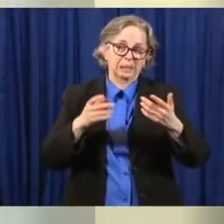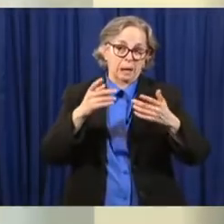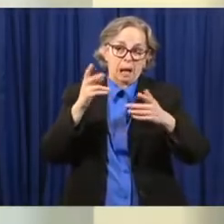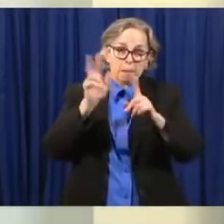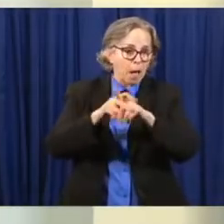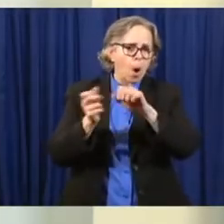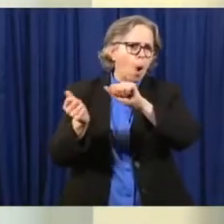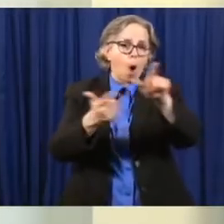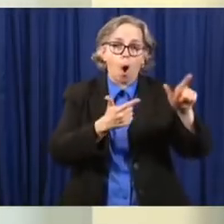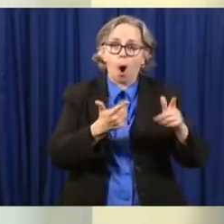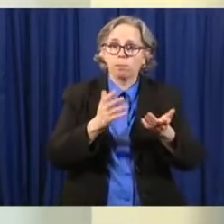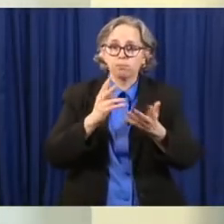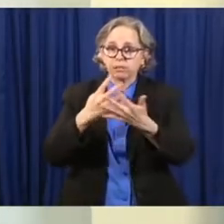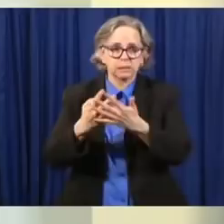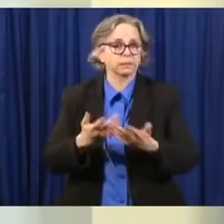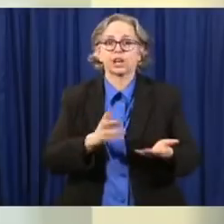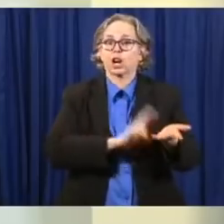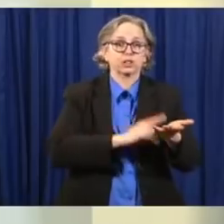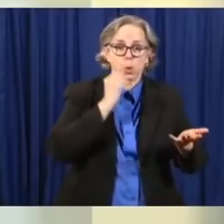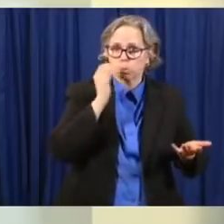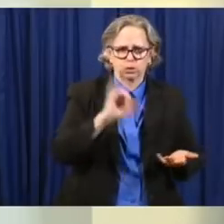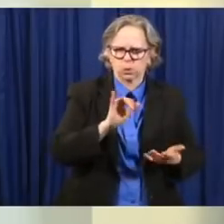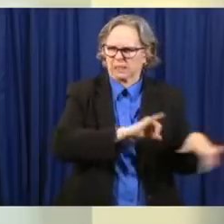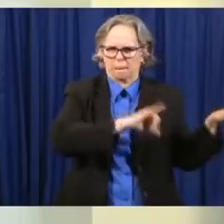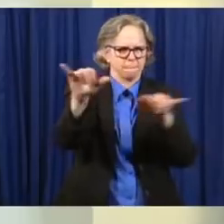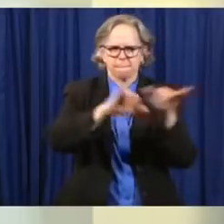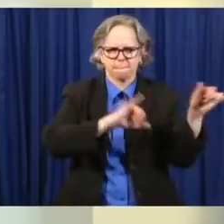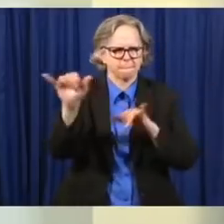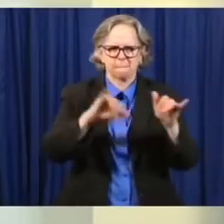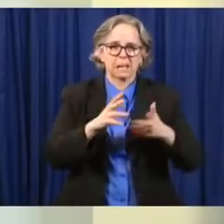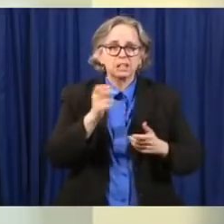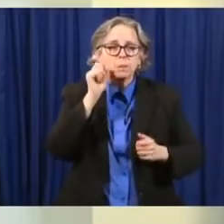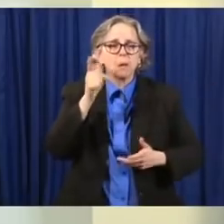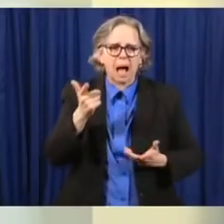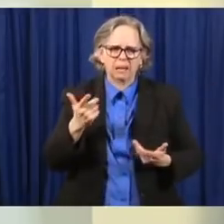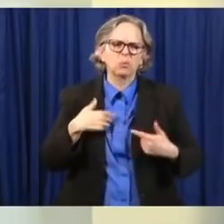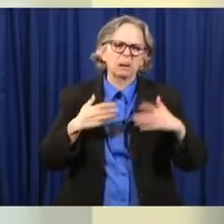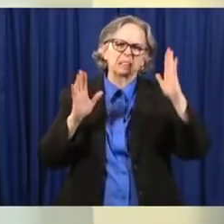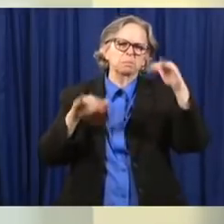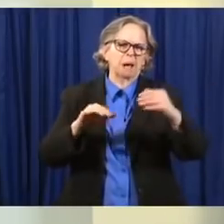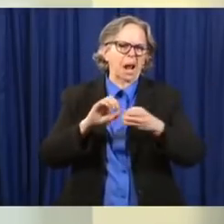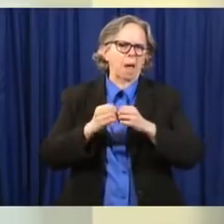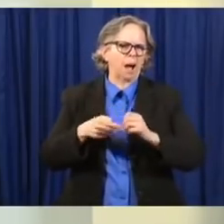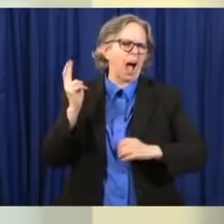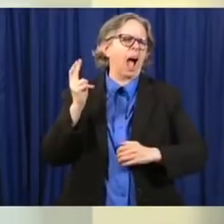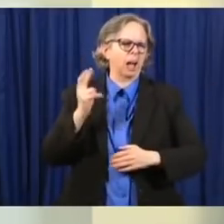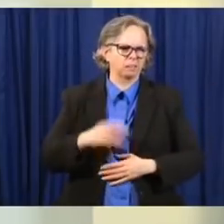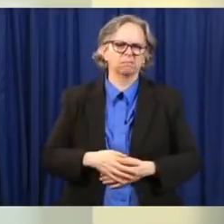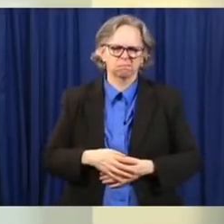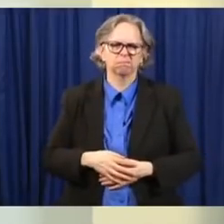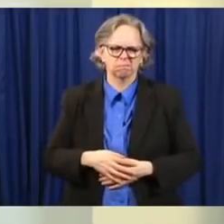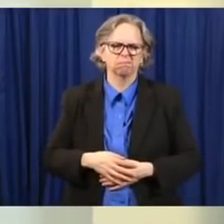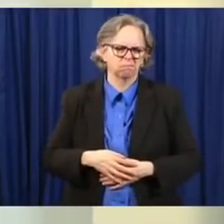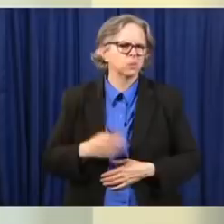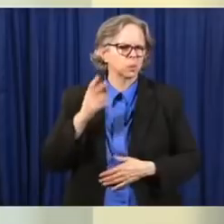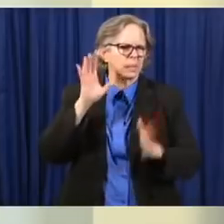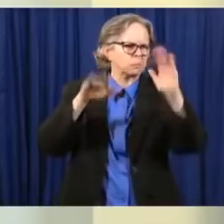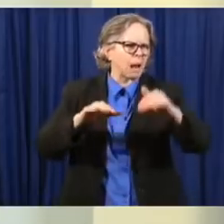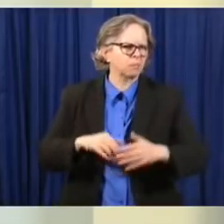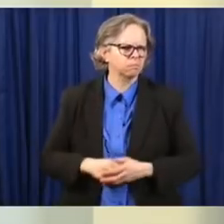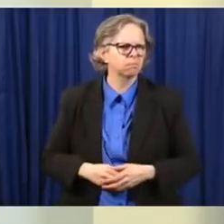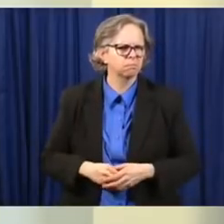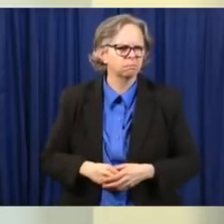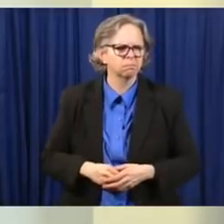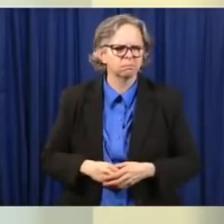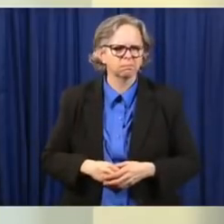homes, you expect to find it almost at this point. You expect that our cases will increase. Once you test, and if we were testing